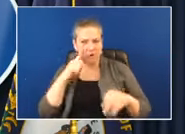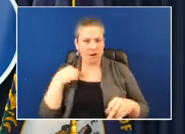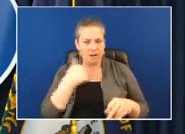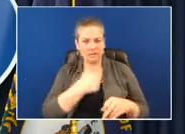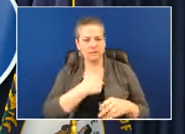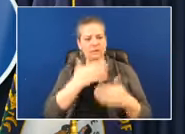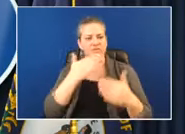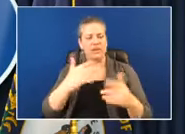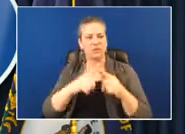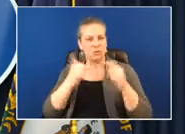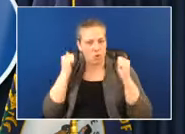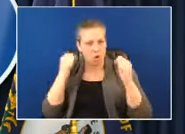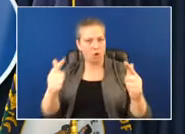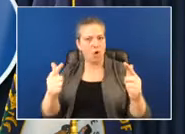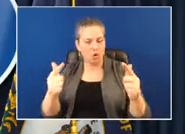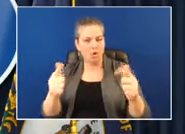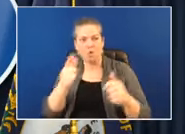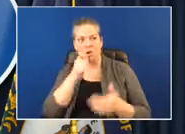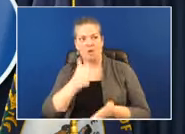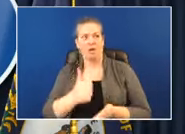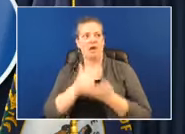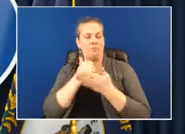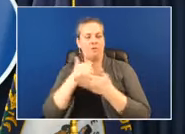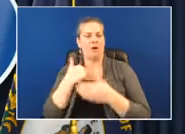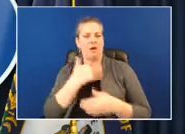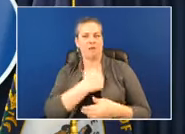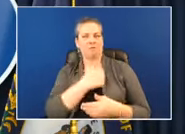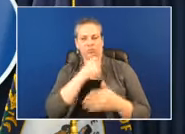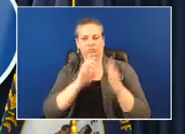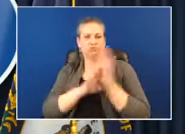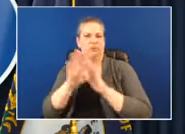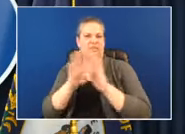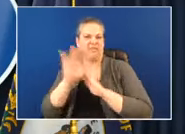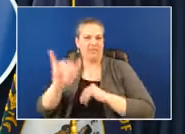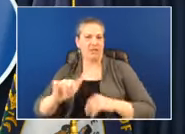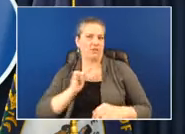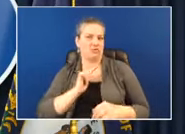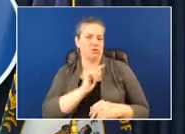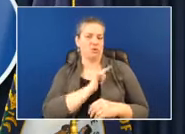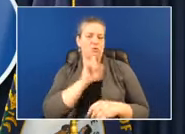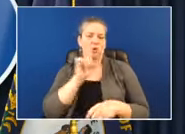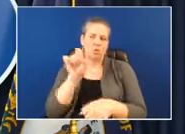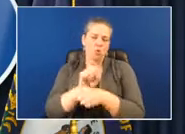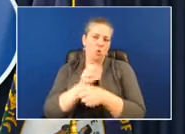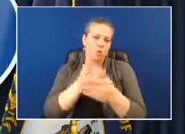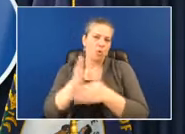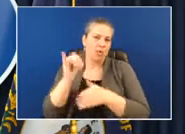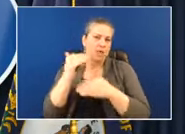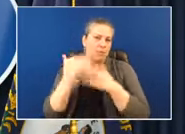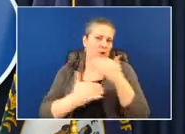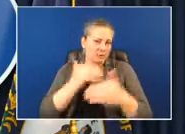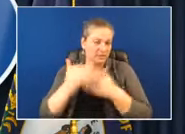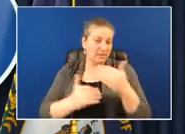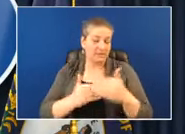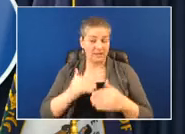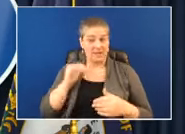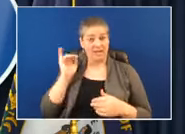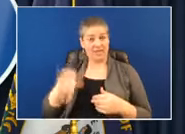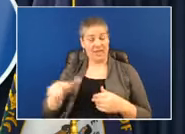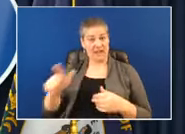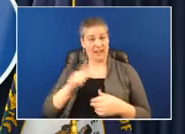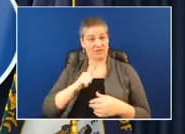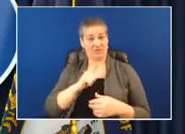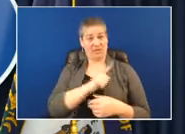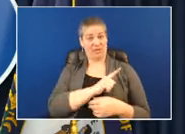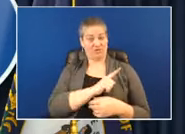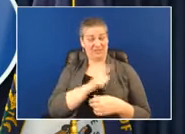who helped draft this legislation and really work through the process. Now, this legislation will provide, as the